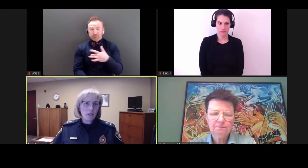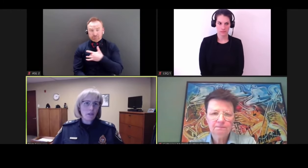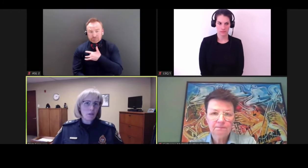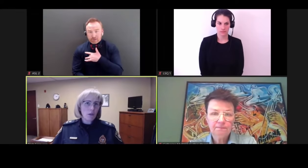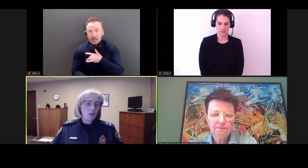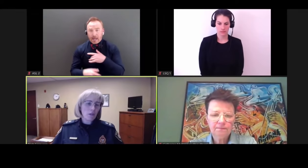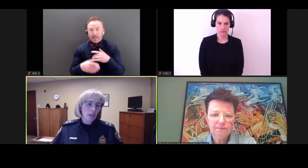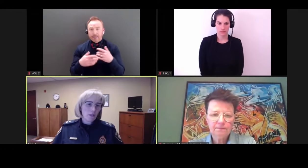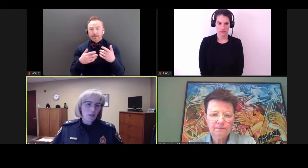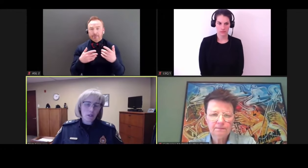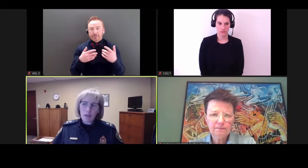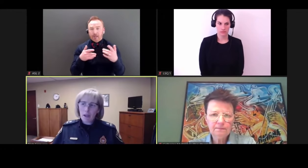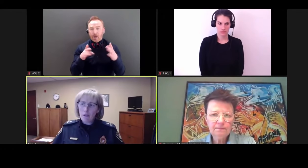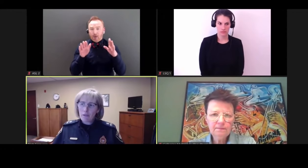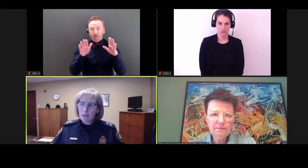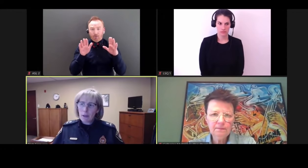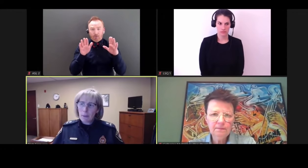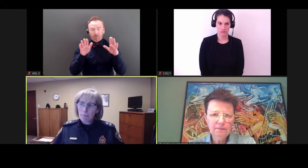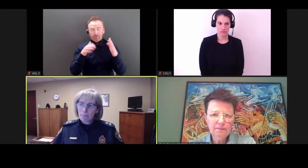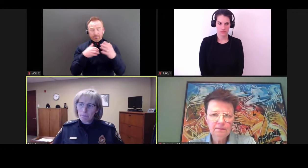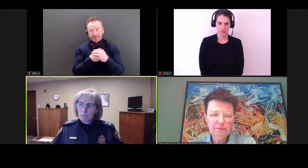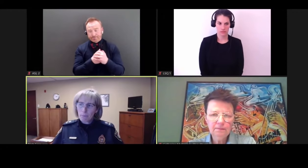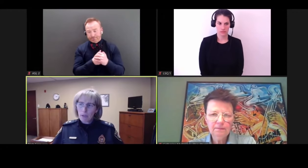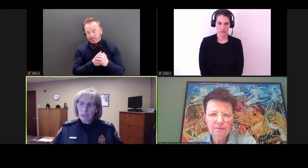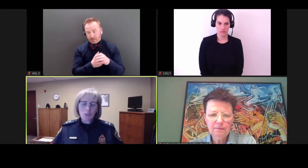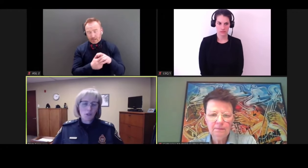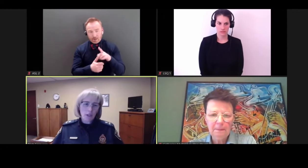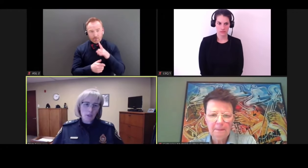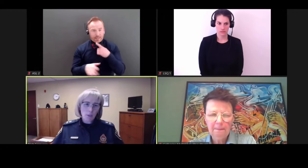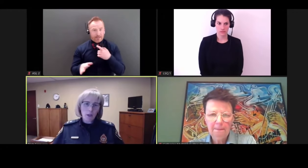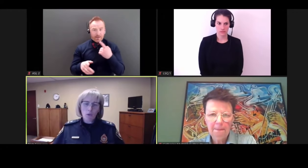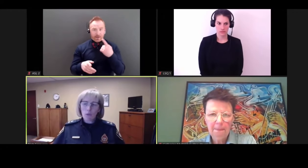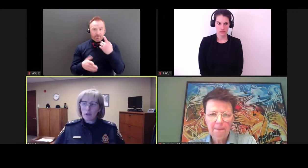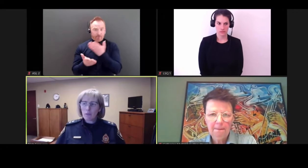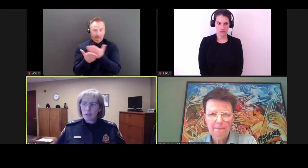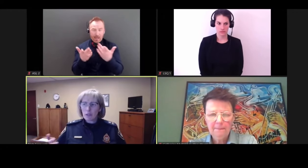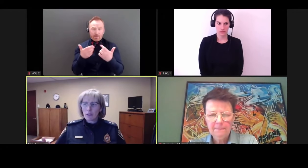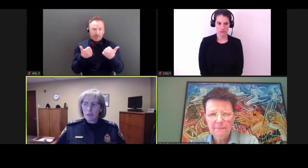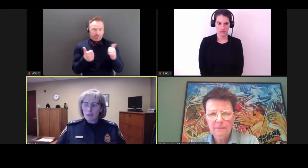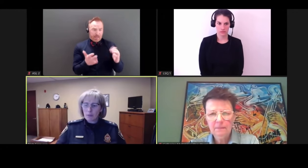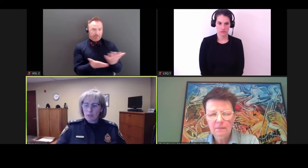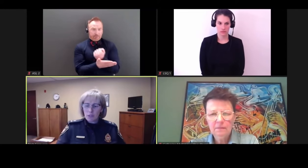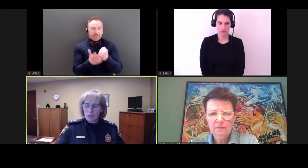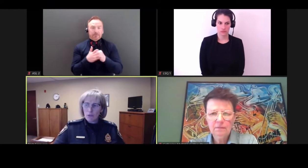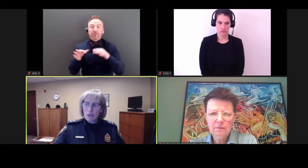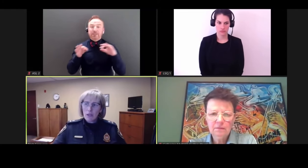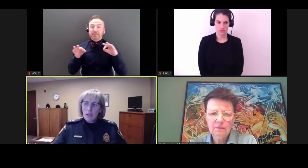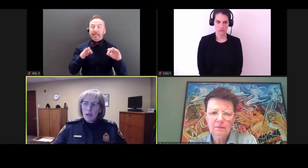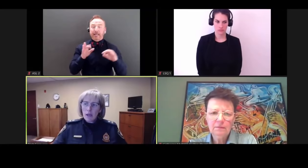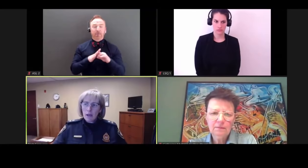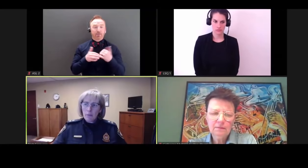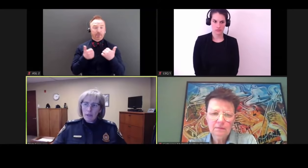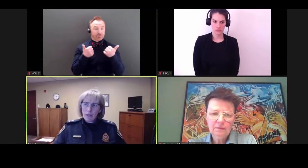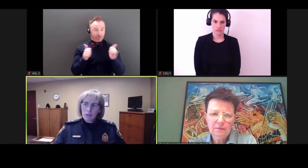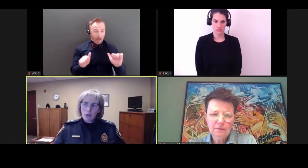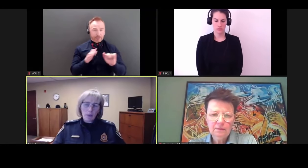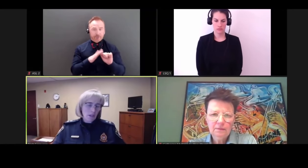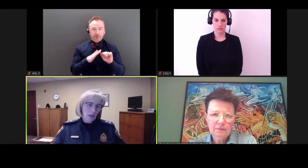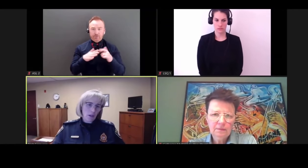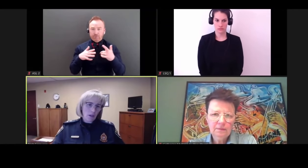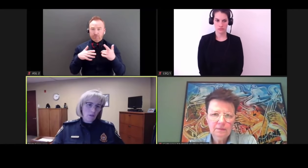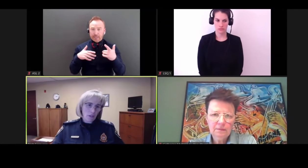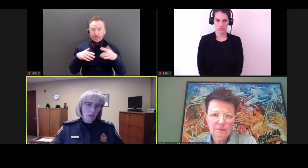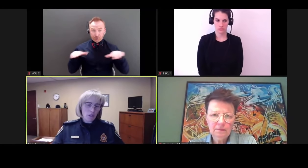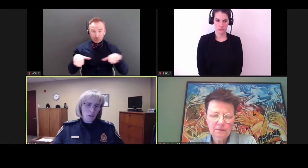very wonderful case on their behalf. I'd like to try and explain what we have been attempting to do. And I'll start by